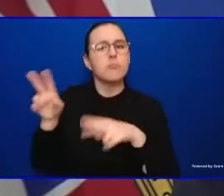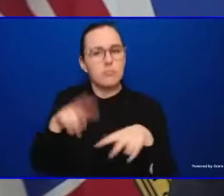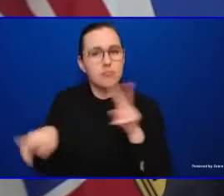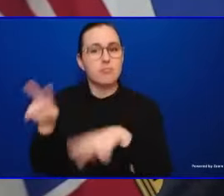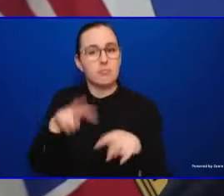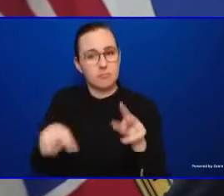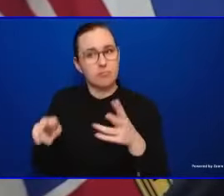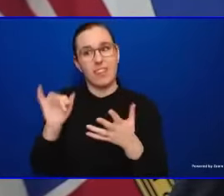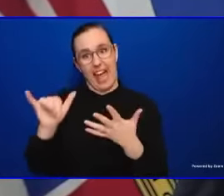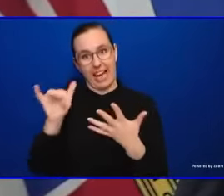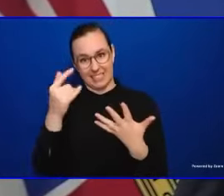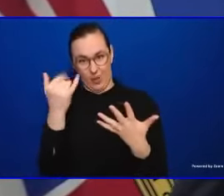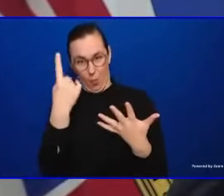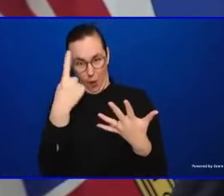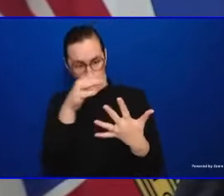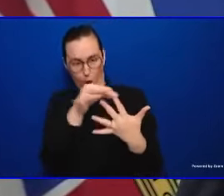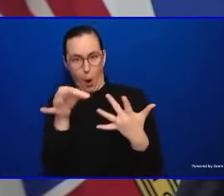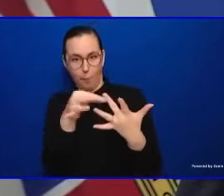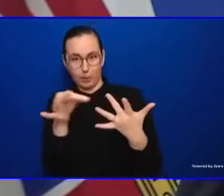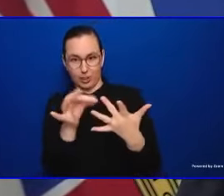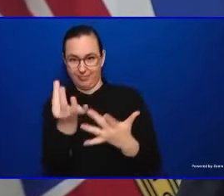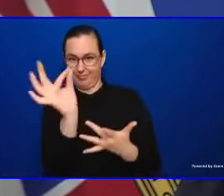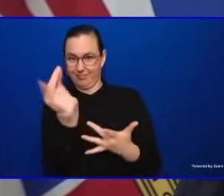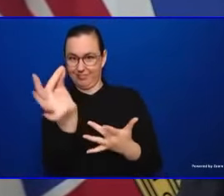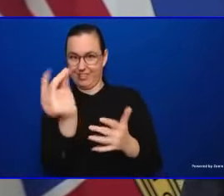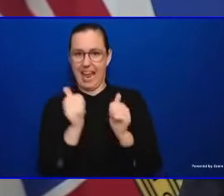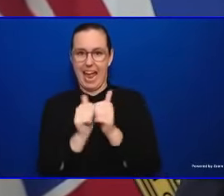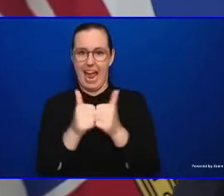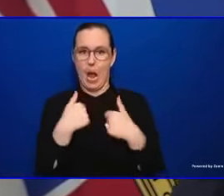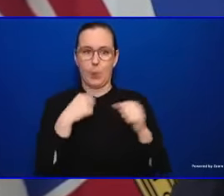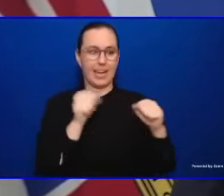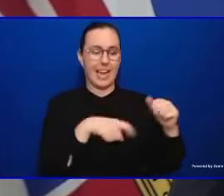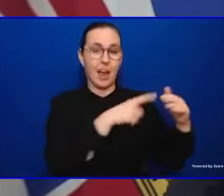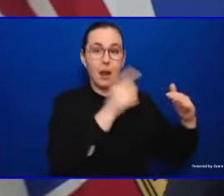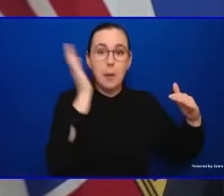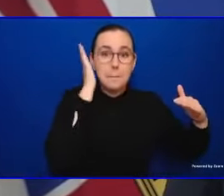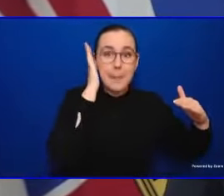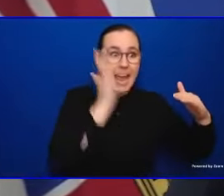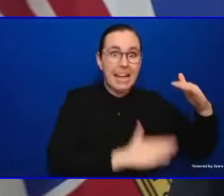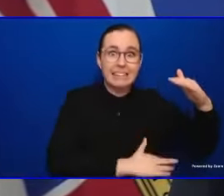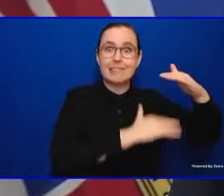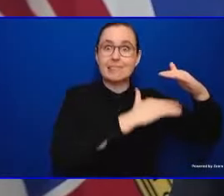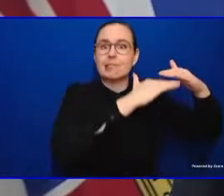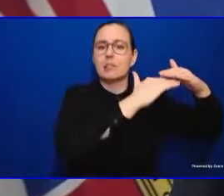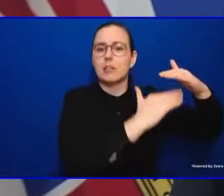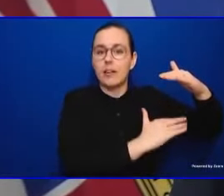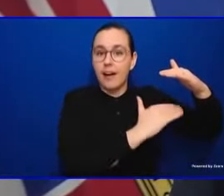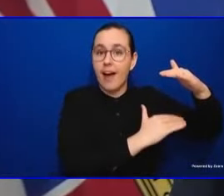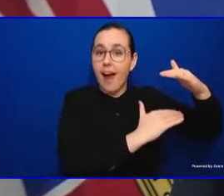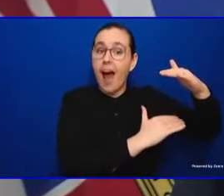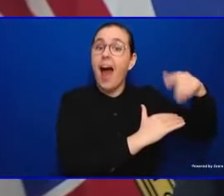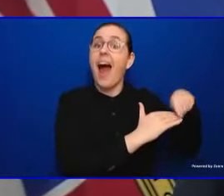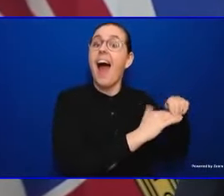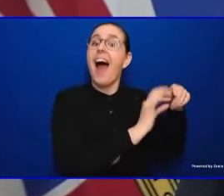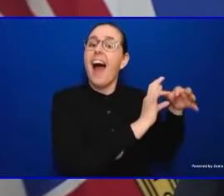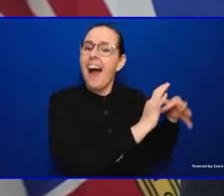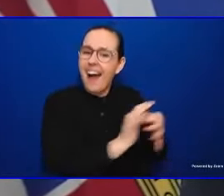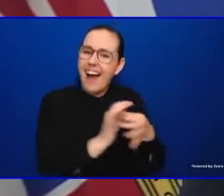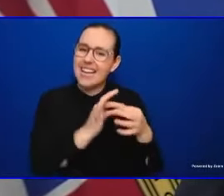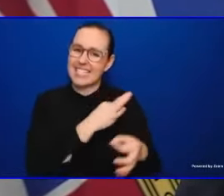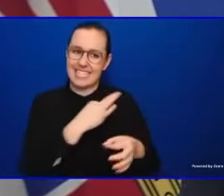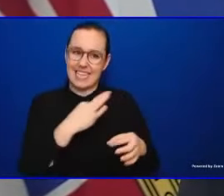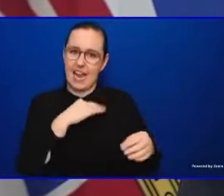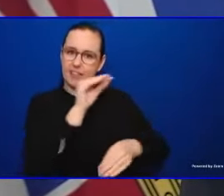in the hospital and allow us to use our staff more effectively to deal with the circumstance of the Omicron variant of concern.